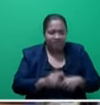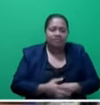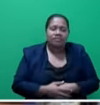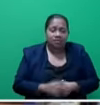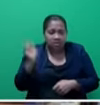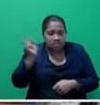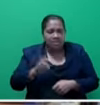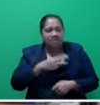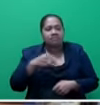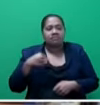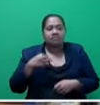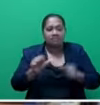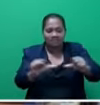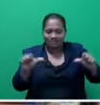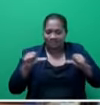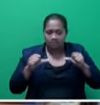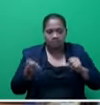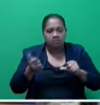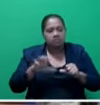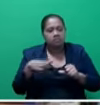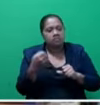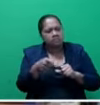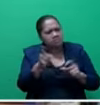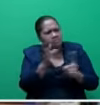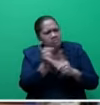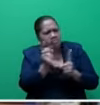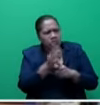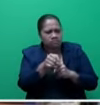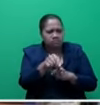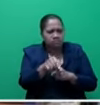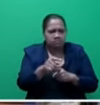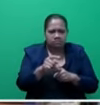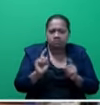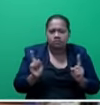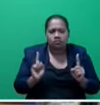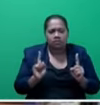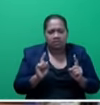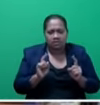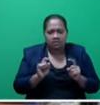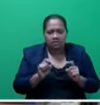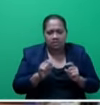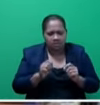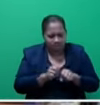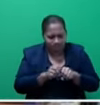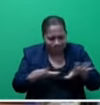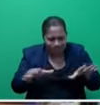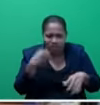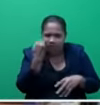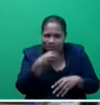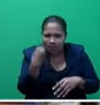of Agriculture has undertaken some key initiatives to cushion the impact of the pandemic in terms of food and nutrition